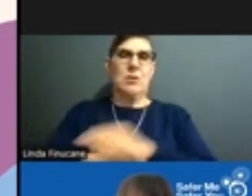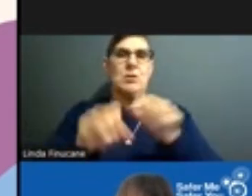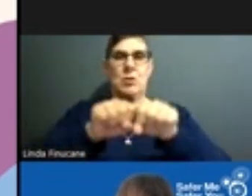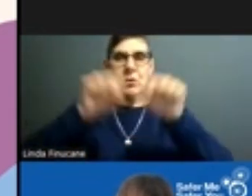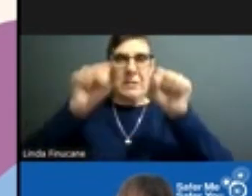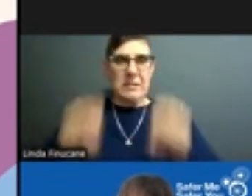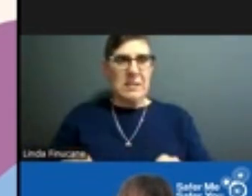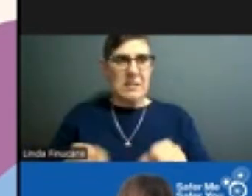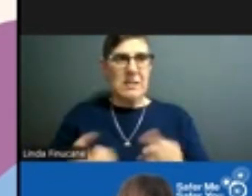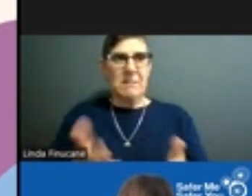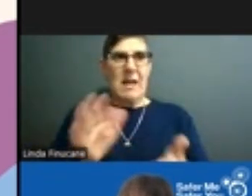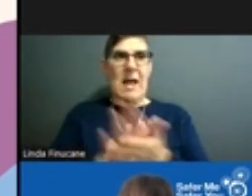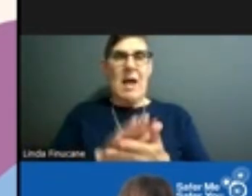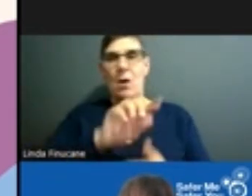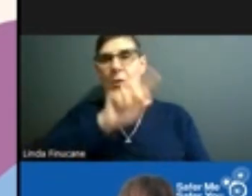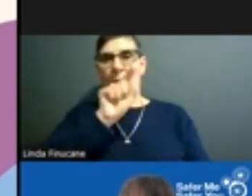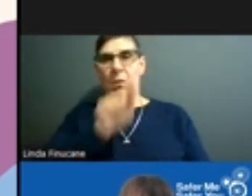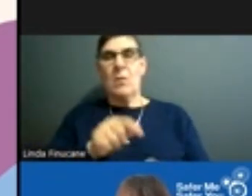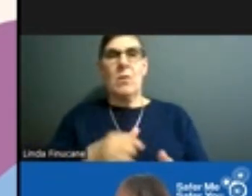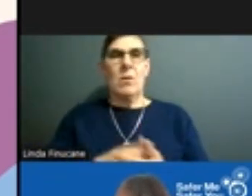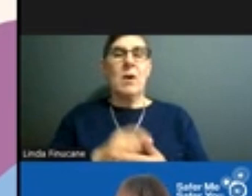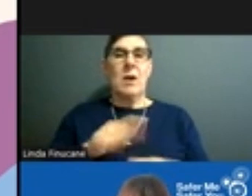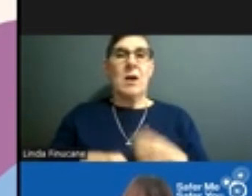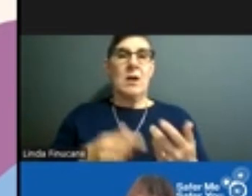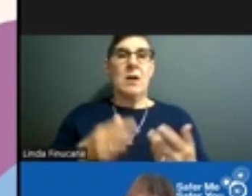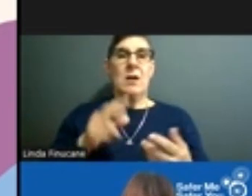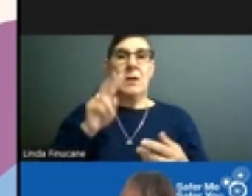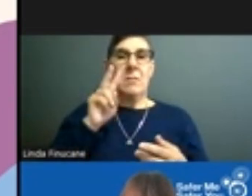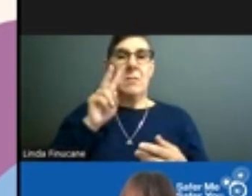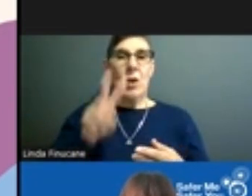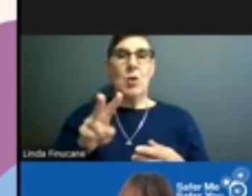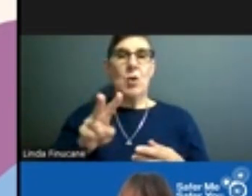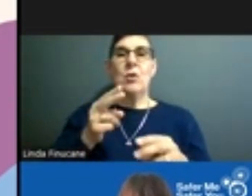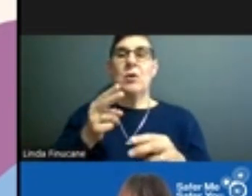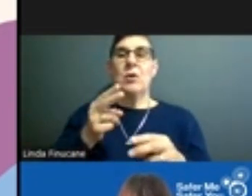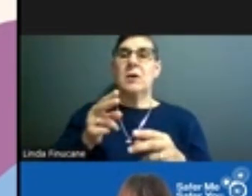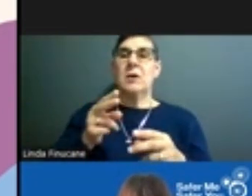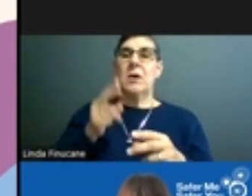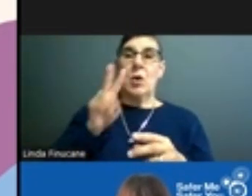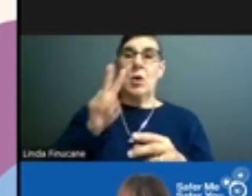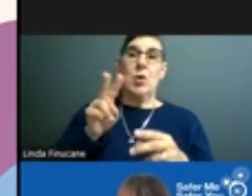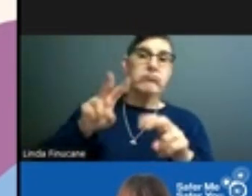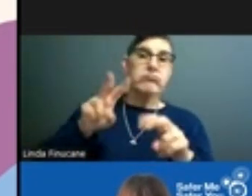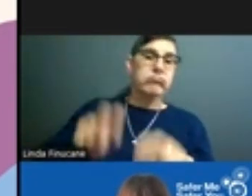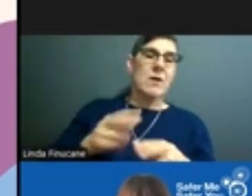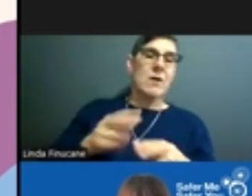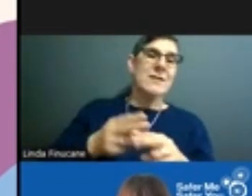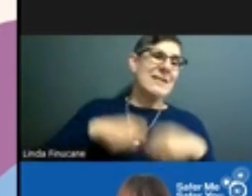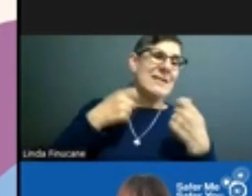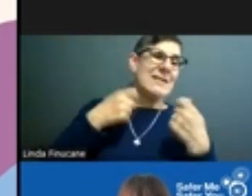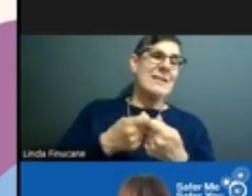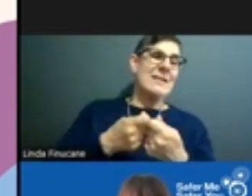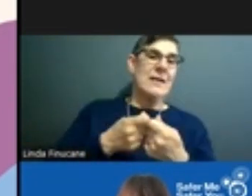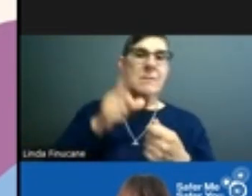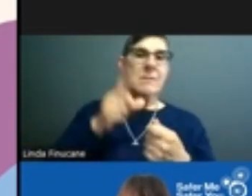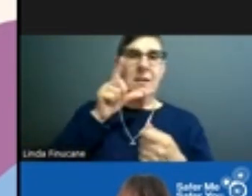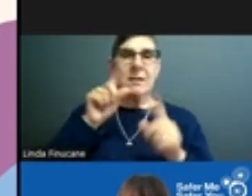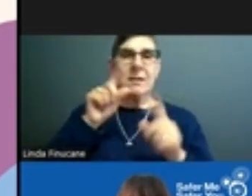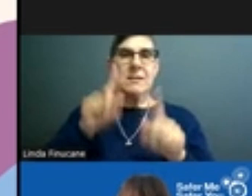definitely something we could, look at as a team and consider and think about, and hopefully as a community sort of start sharing